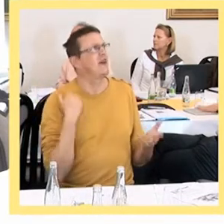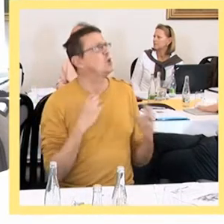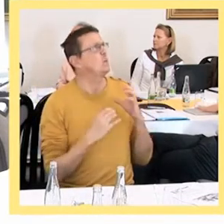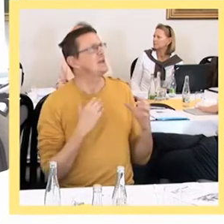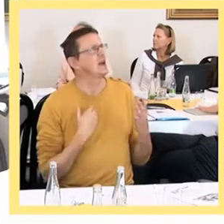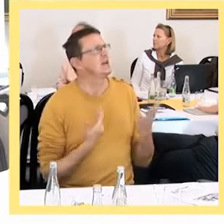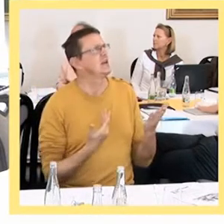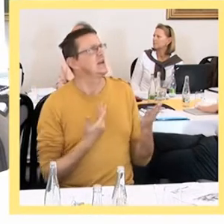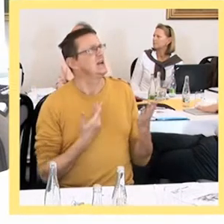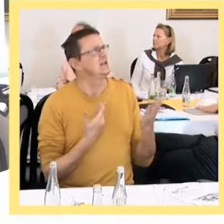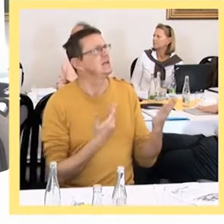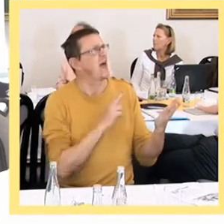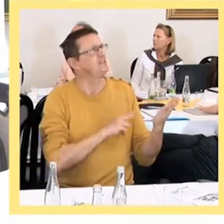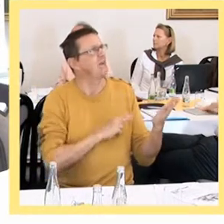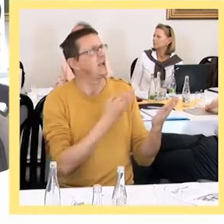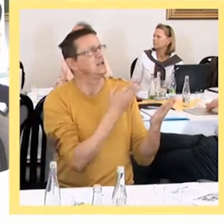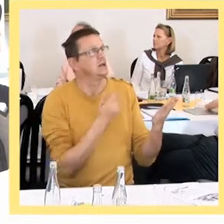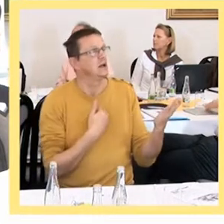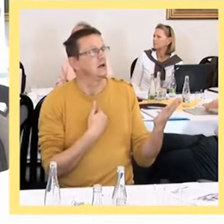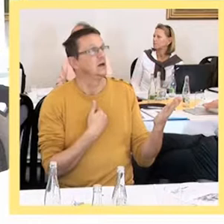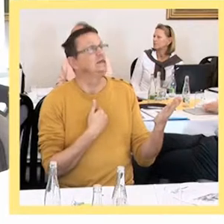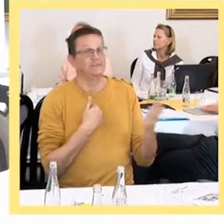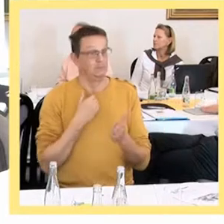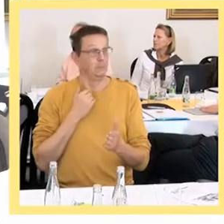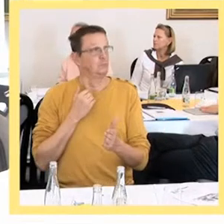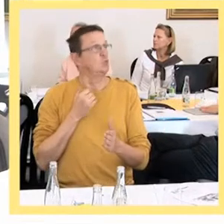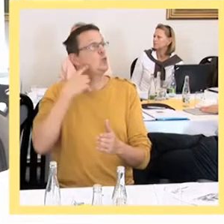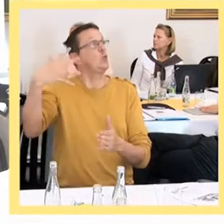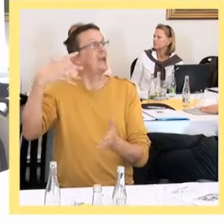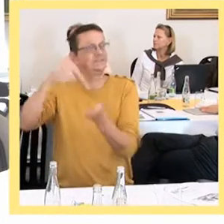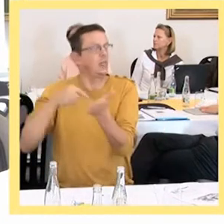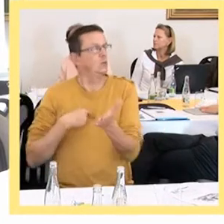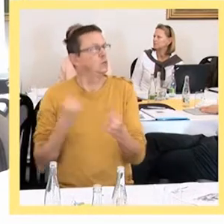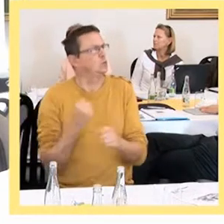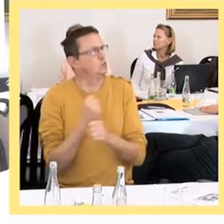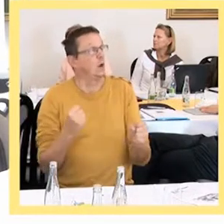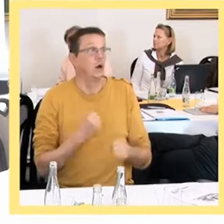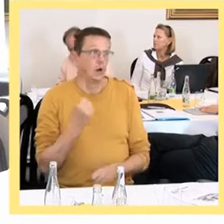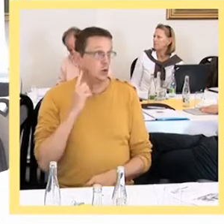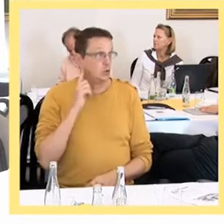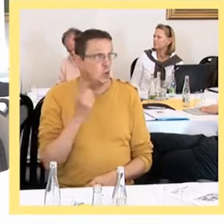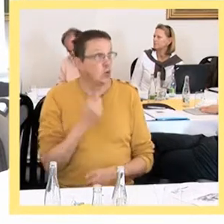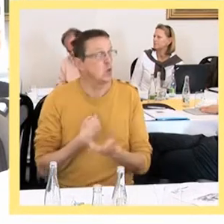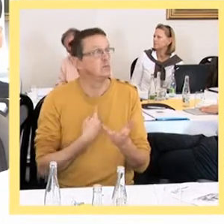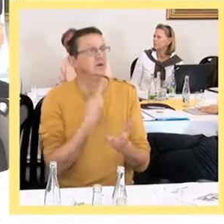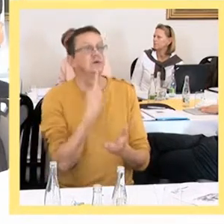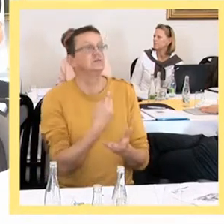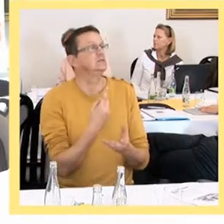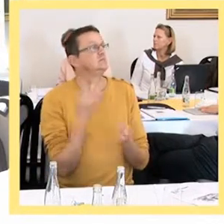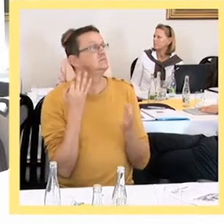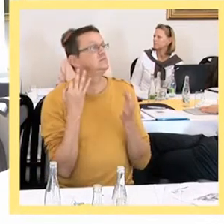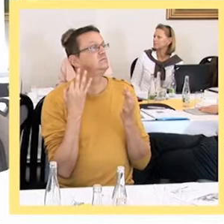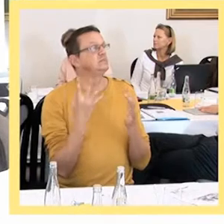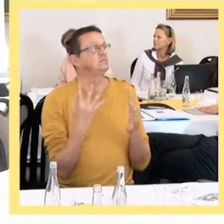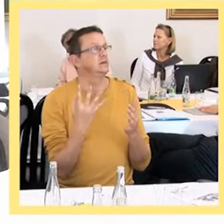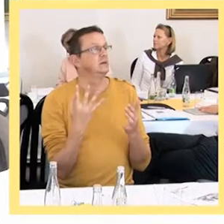communicating with the responding staff, particularly at the incident site. None of the deaf casualties reported being able to lip read clinical